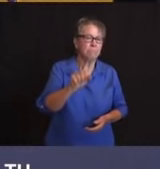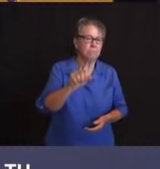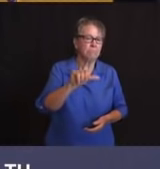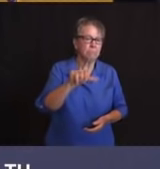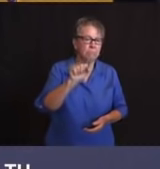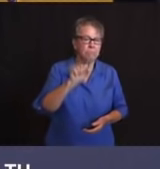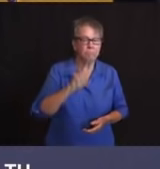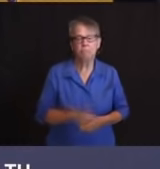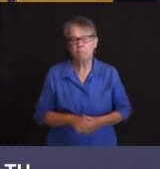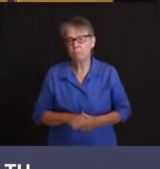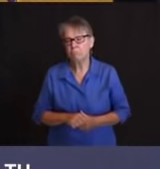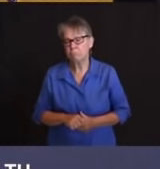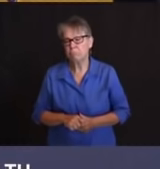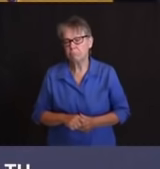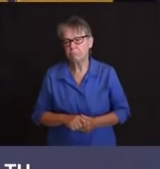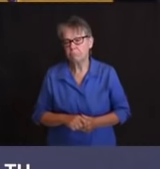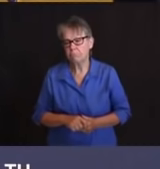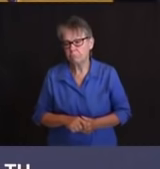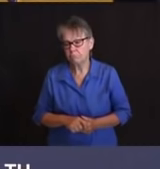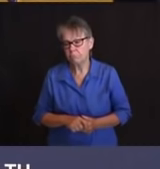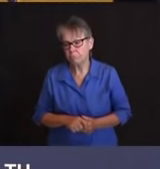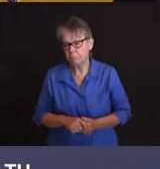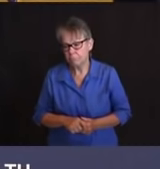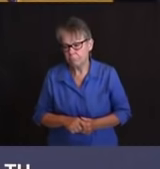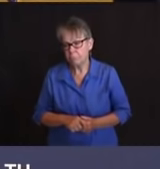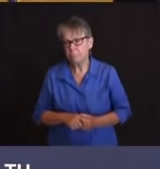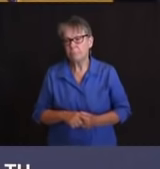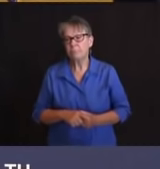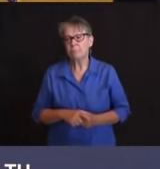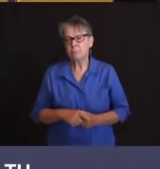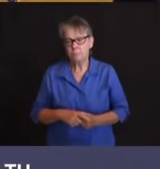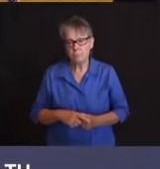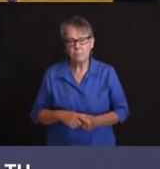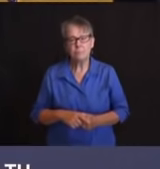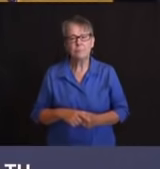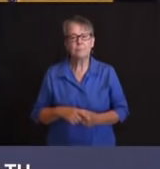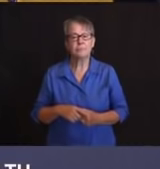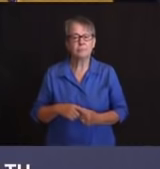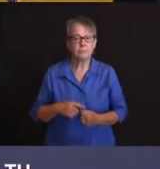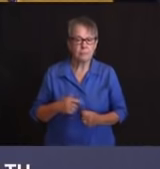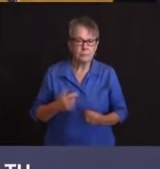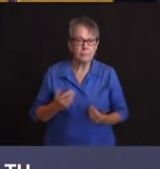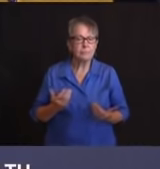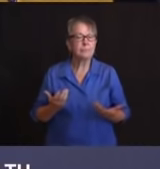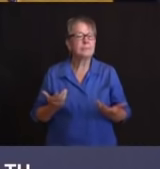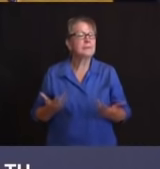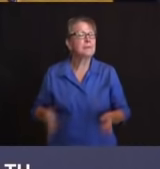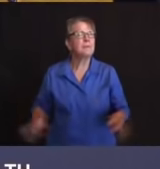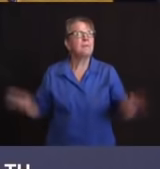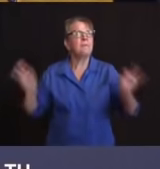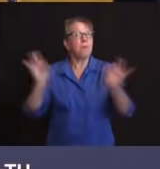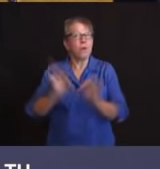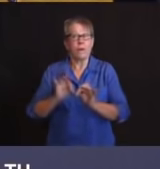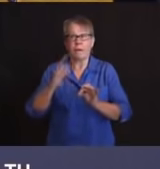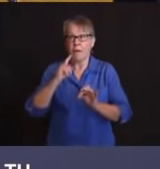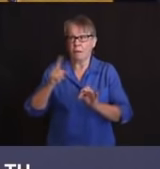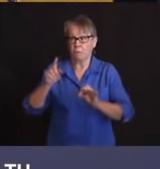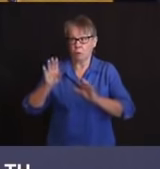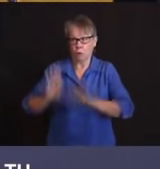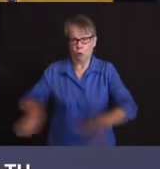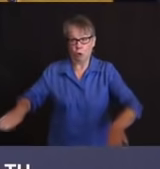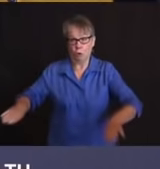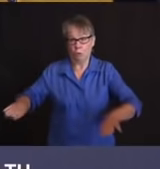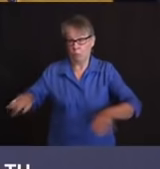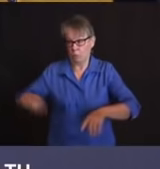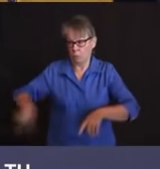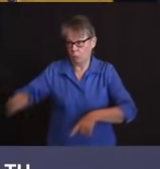that exchange, though, is the matrix, which I want to make sure we show that on Friday. And maybe Judy, if you